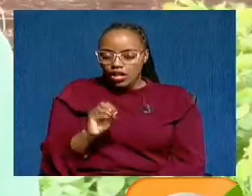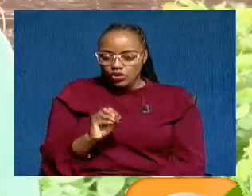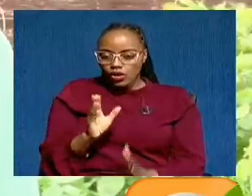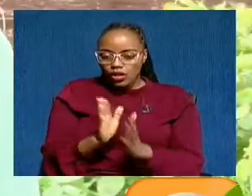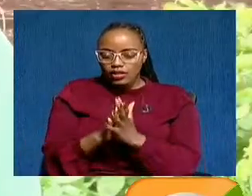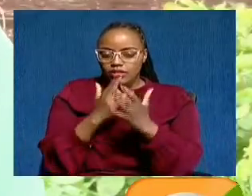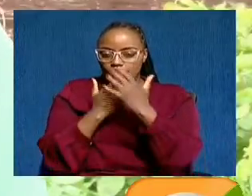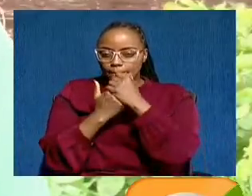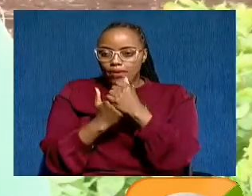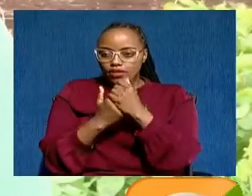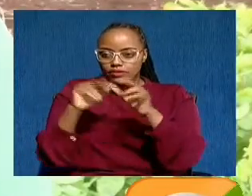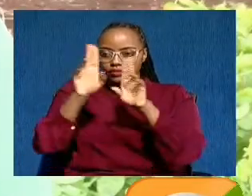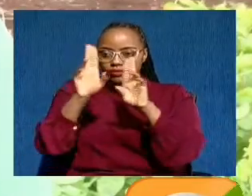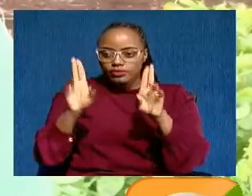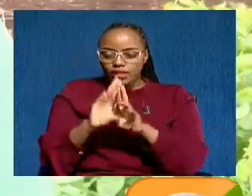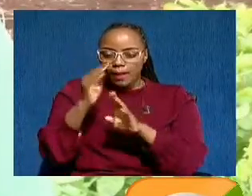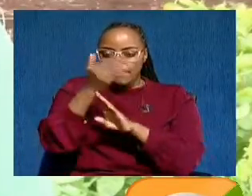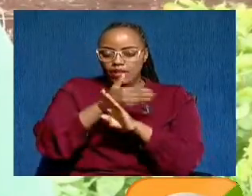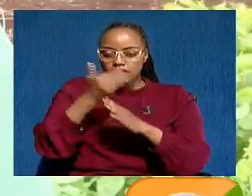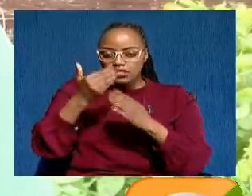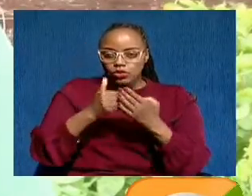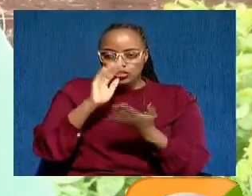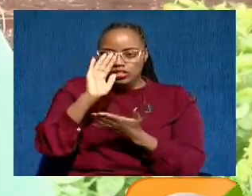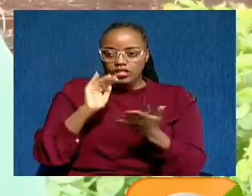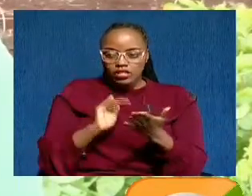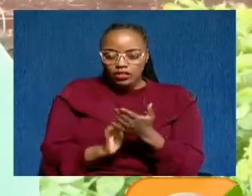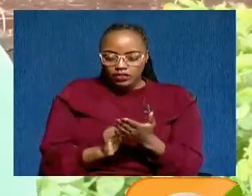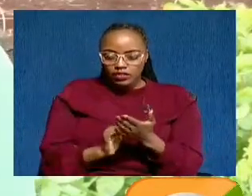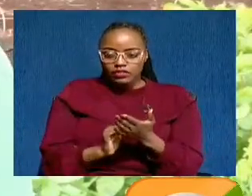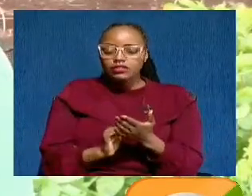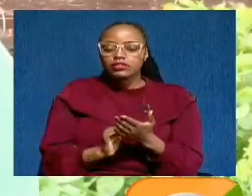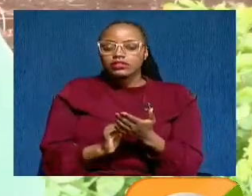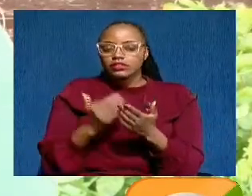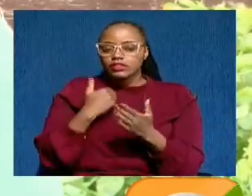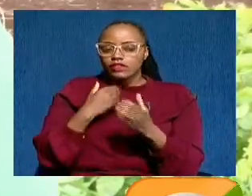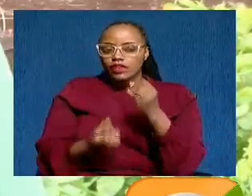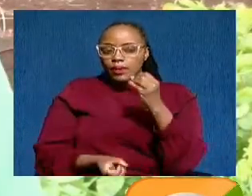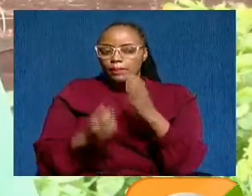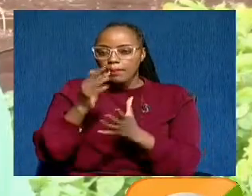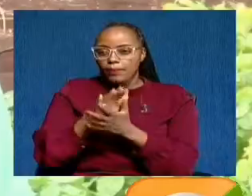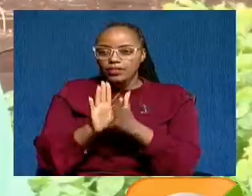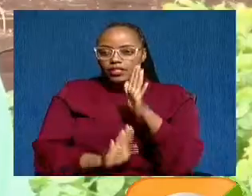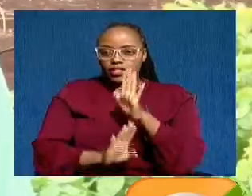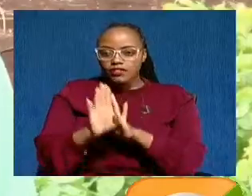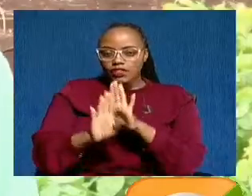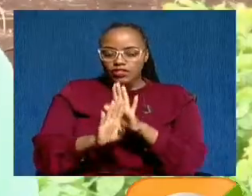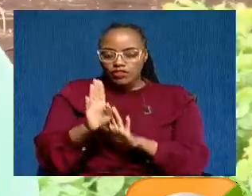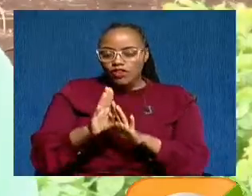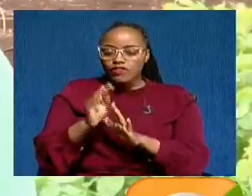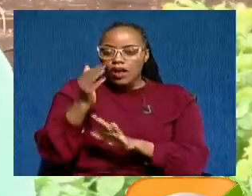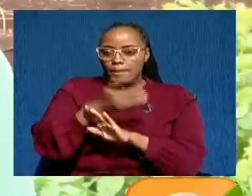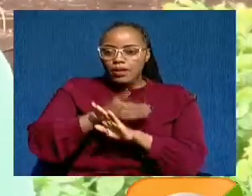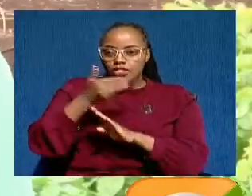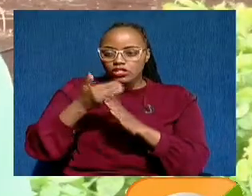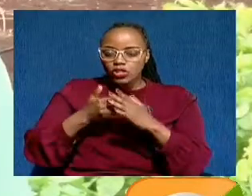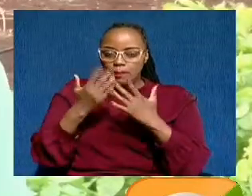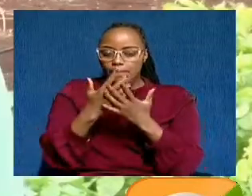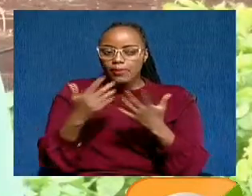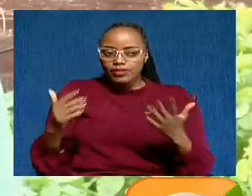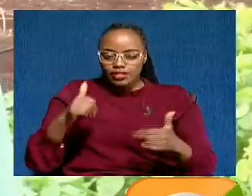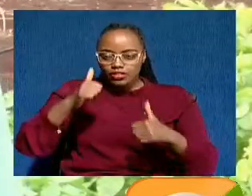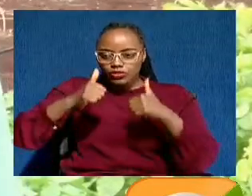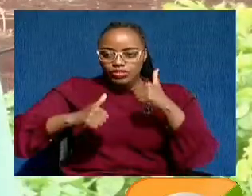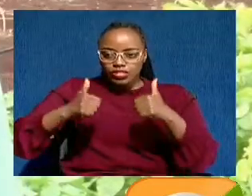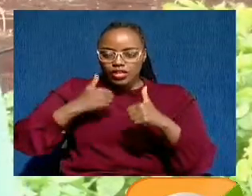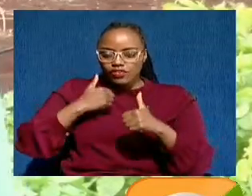partners, International Potato Center, it was able to come up and develop a potato product that is